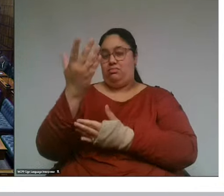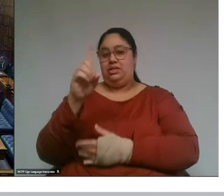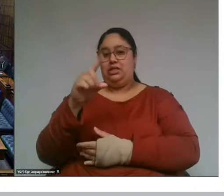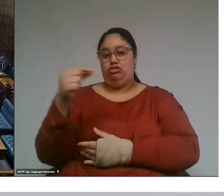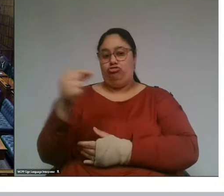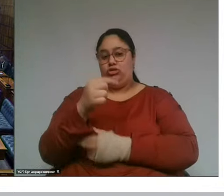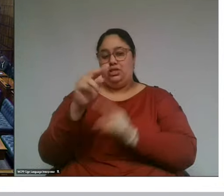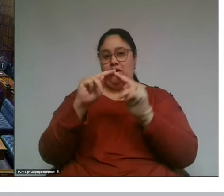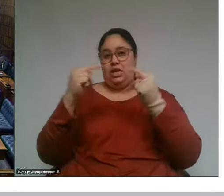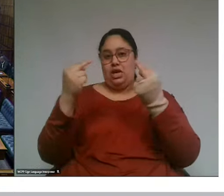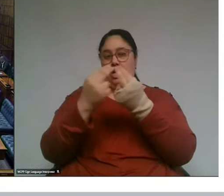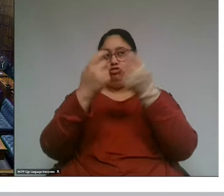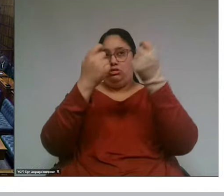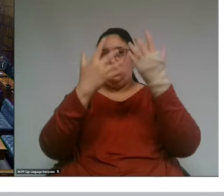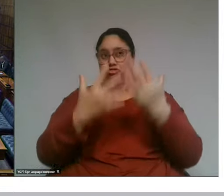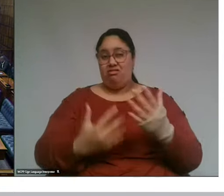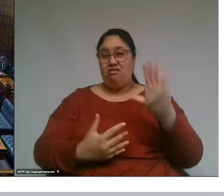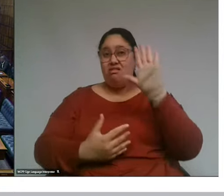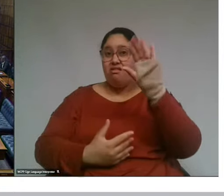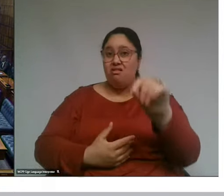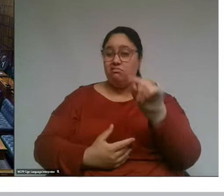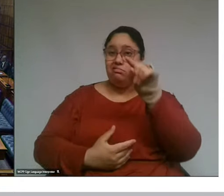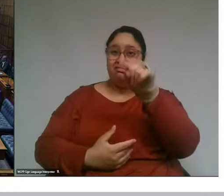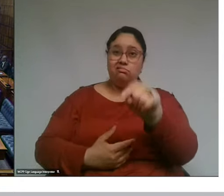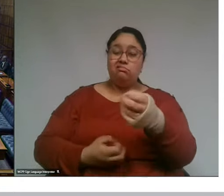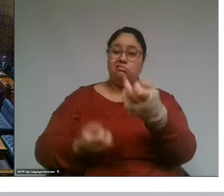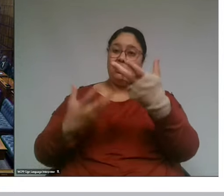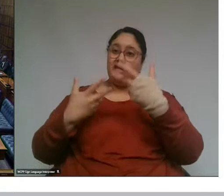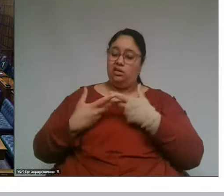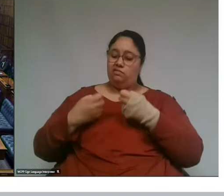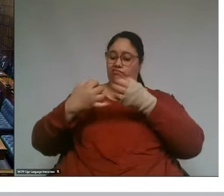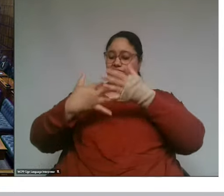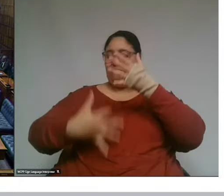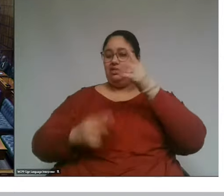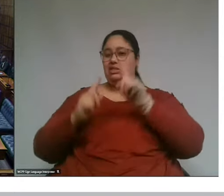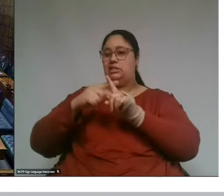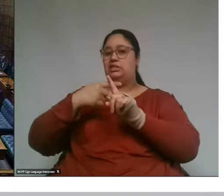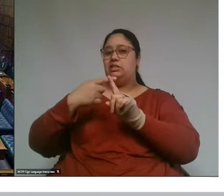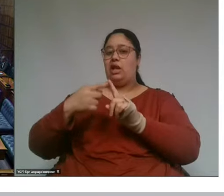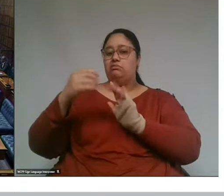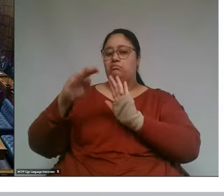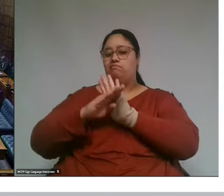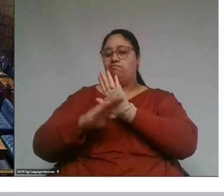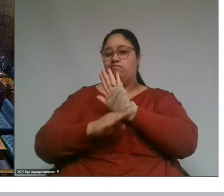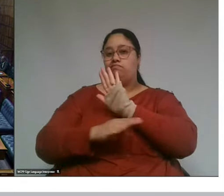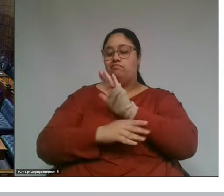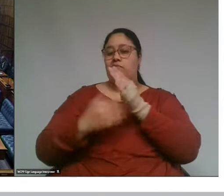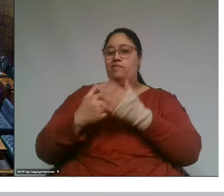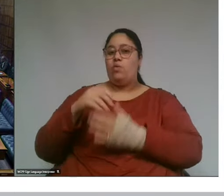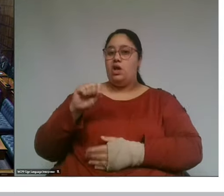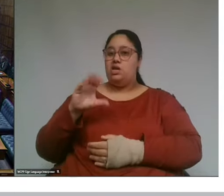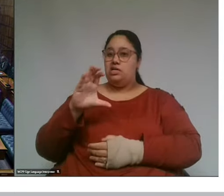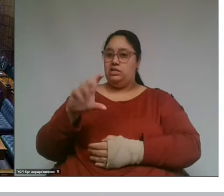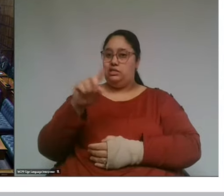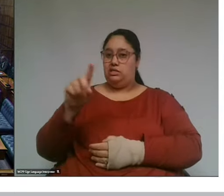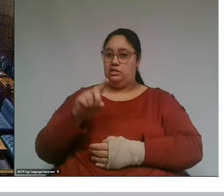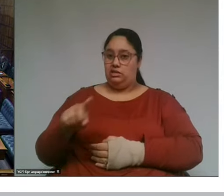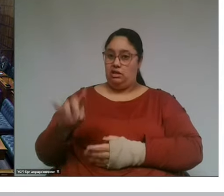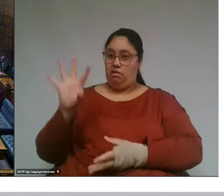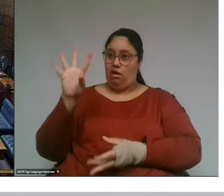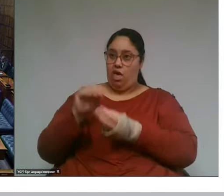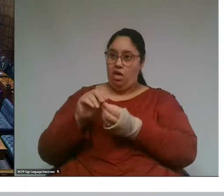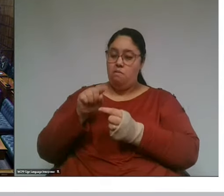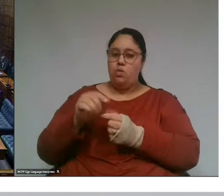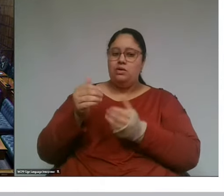national treasury to ask them to promulgate the tax incentives for the sez um which is the